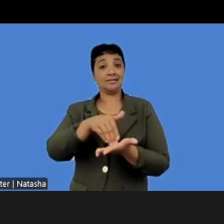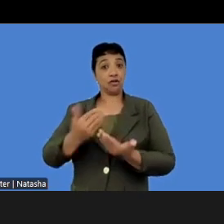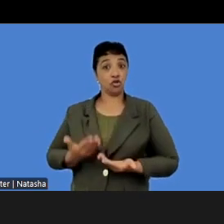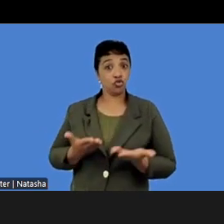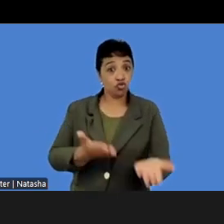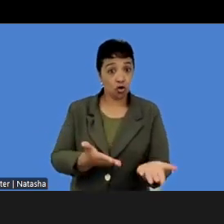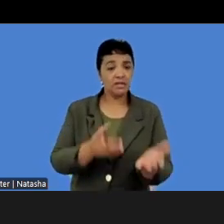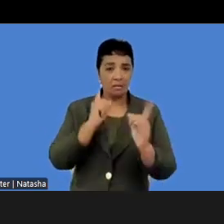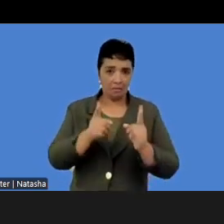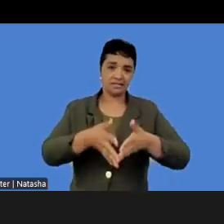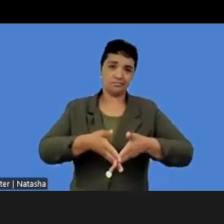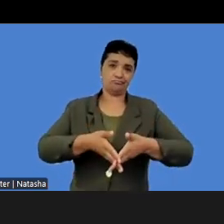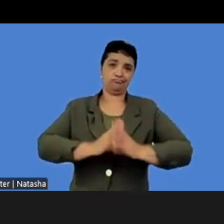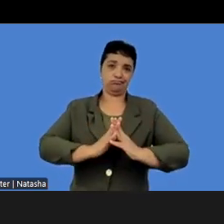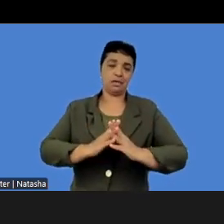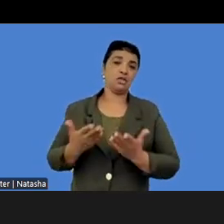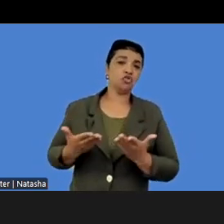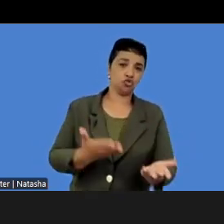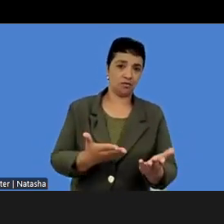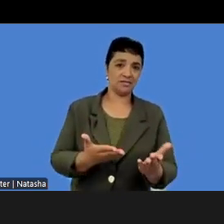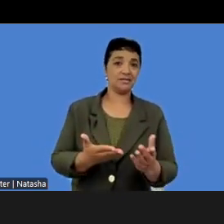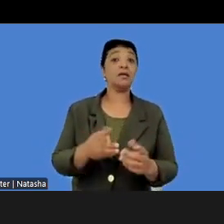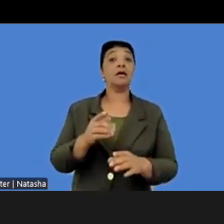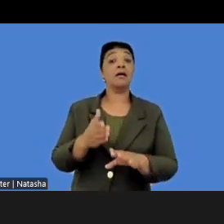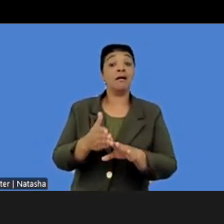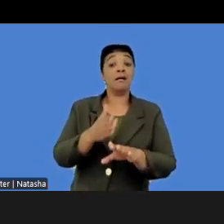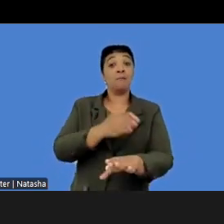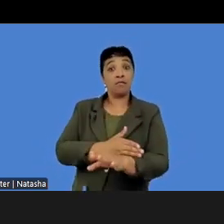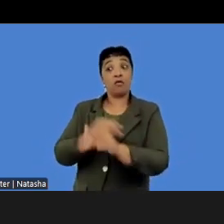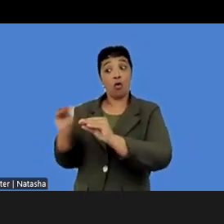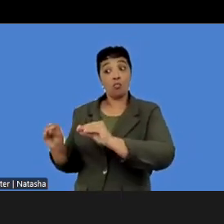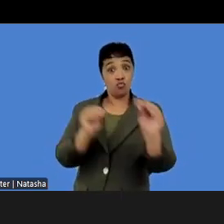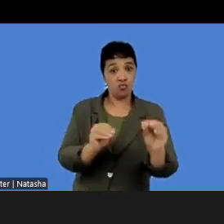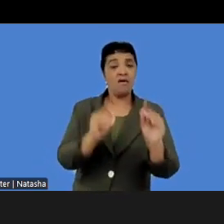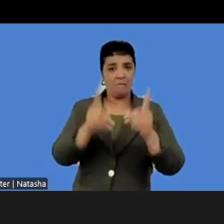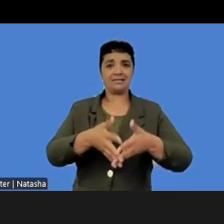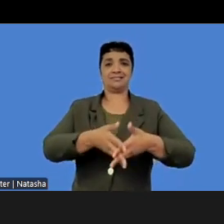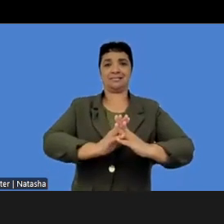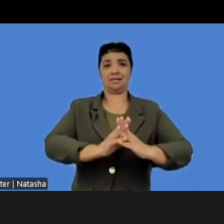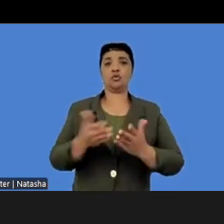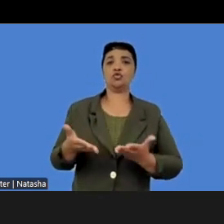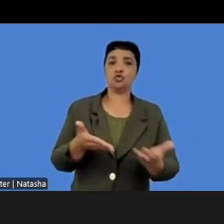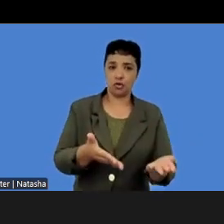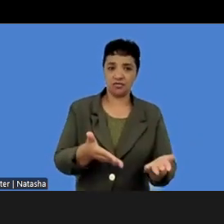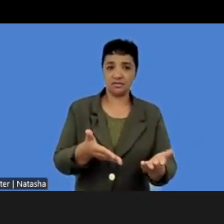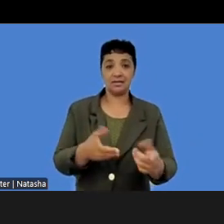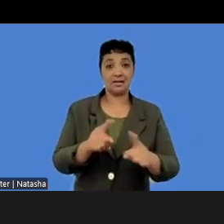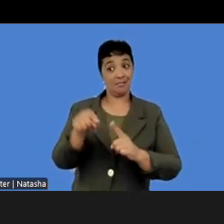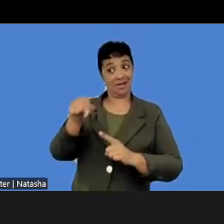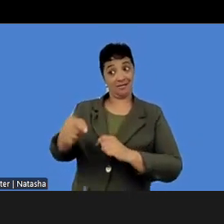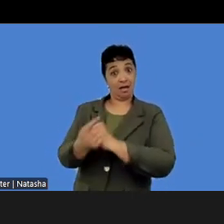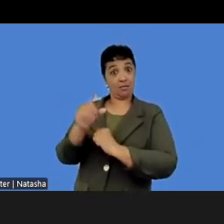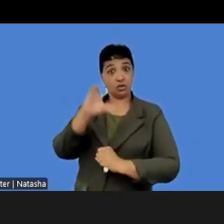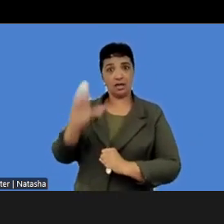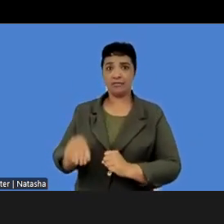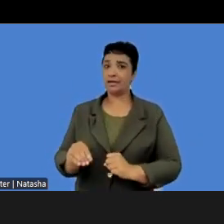Community services must be established before transfer of users from institutions, whereas in this case,